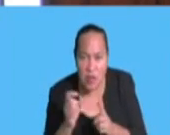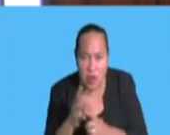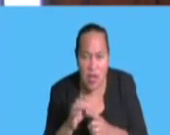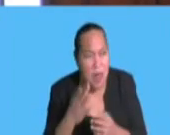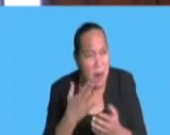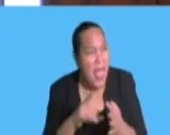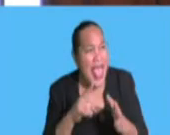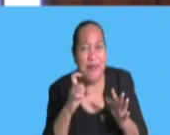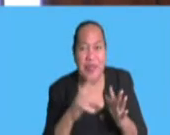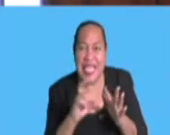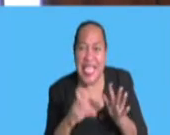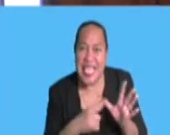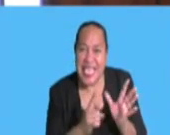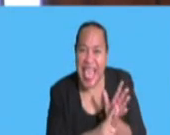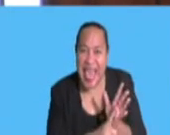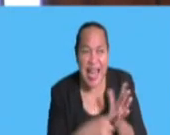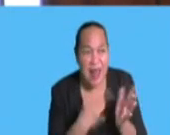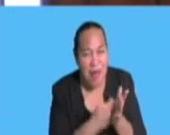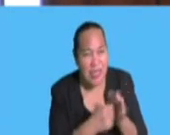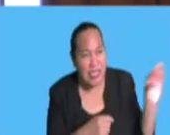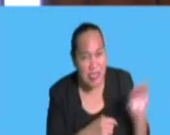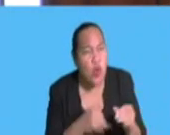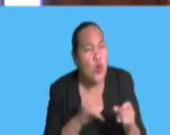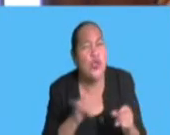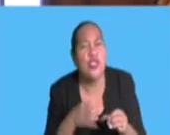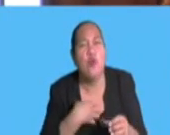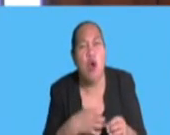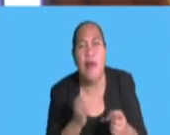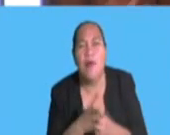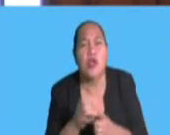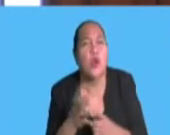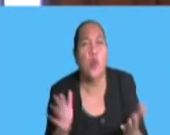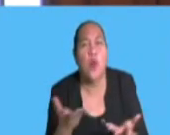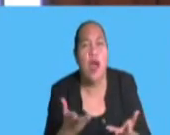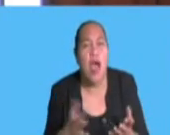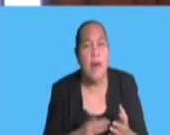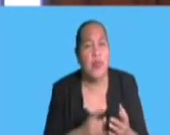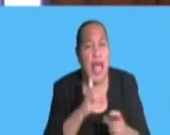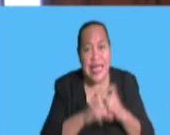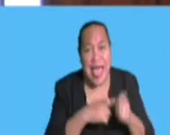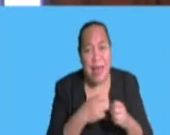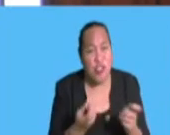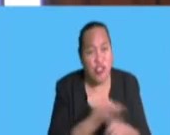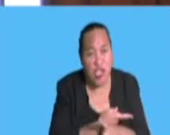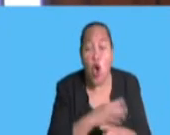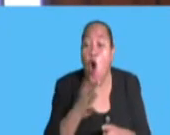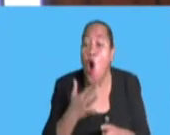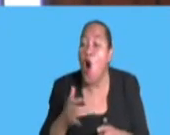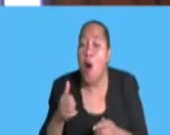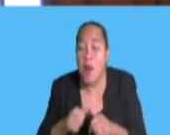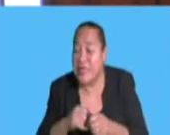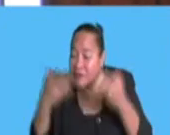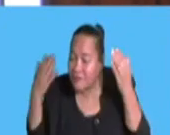ECAL proceeds. Which is more important, climate change initiatives or putting our poorest people into adequate